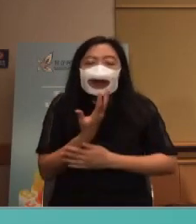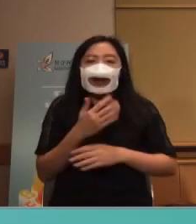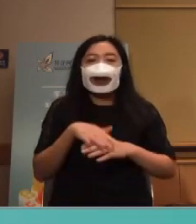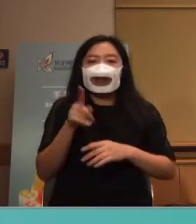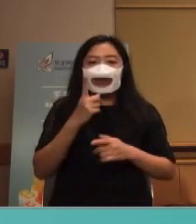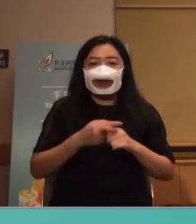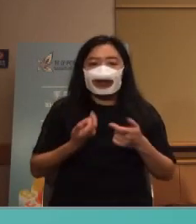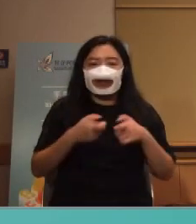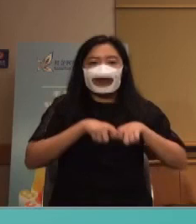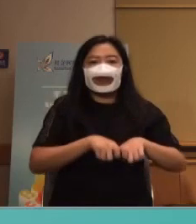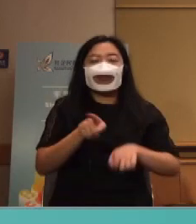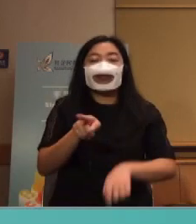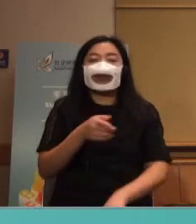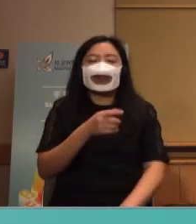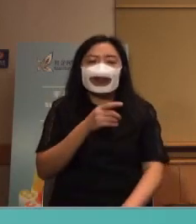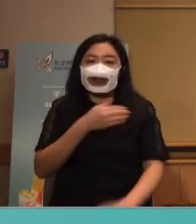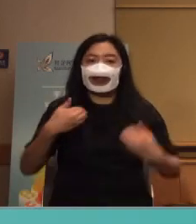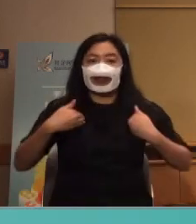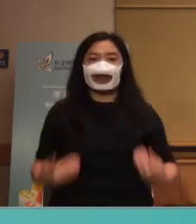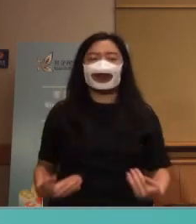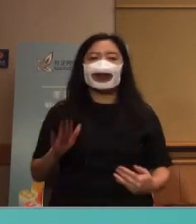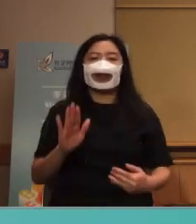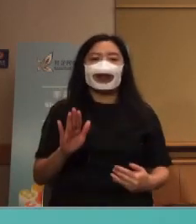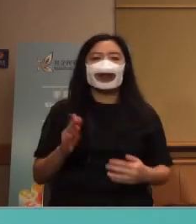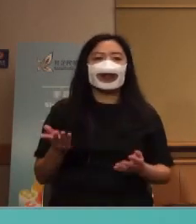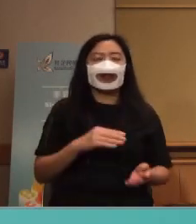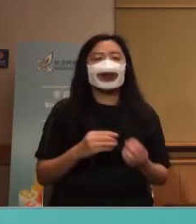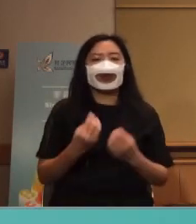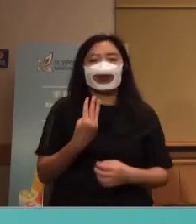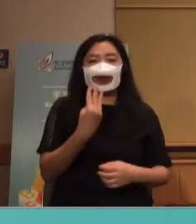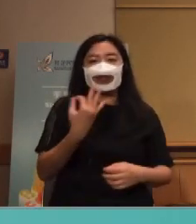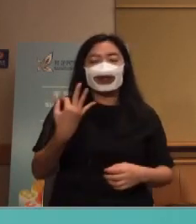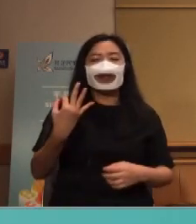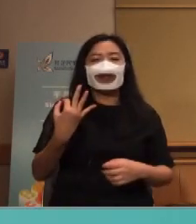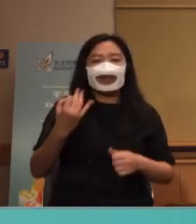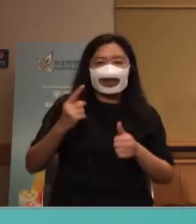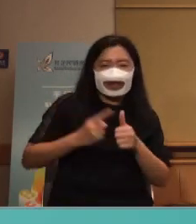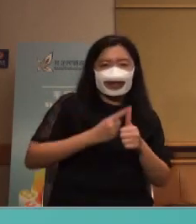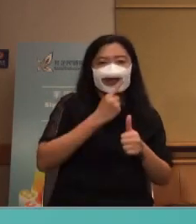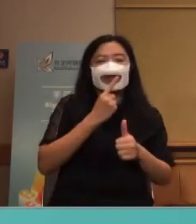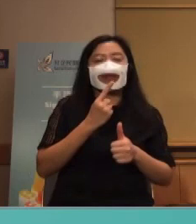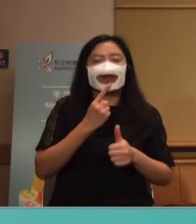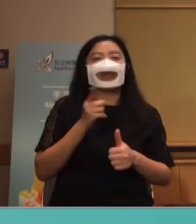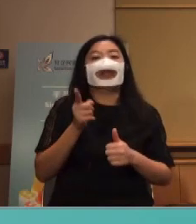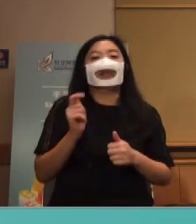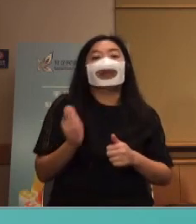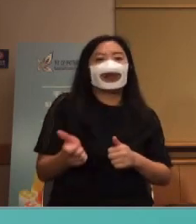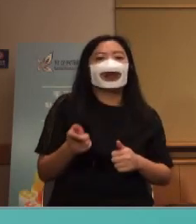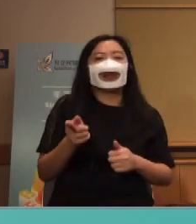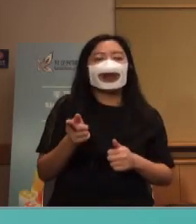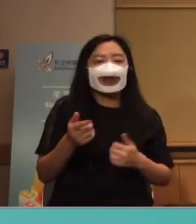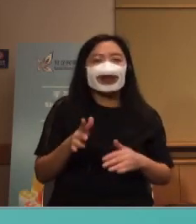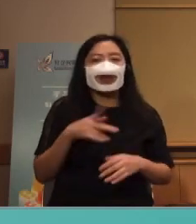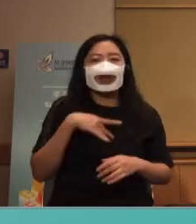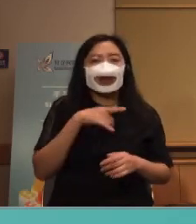believer, and a very early adopter of Web3 and crypto, you must have seen many projects over these years.